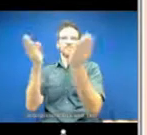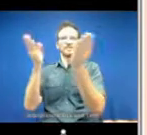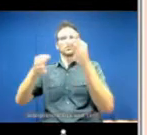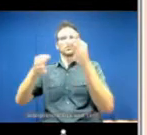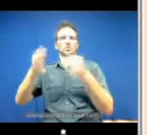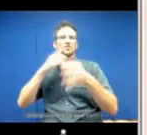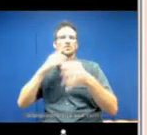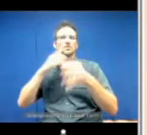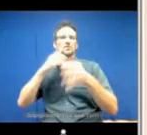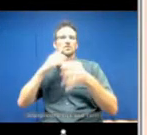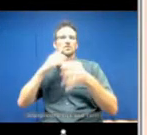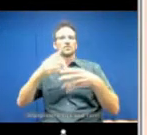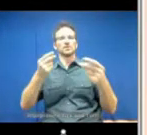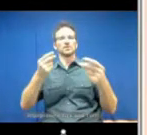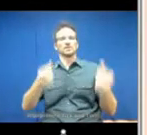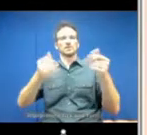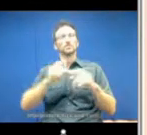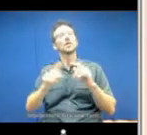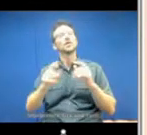It's primarily,